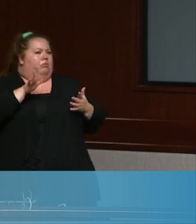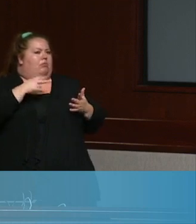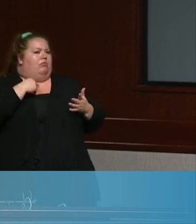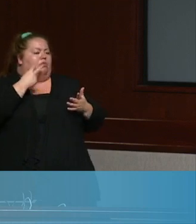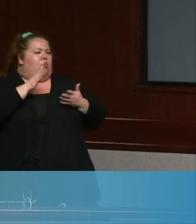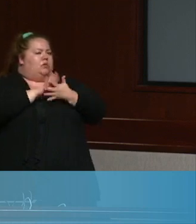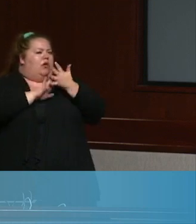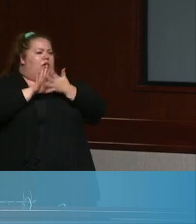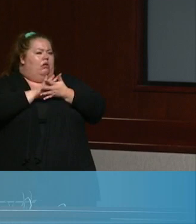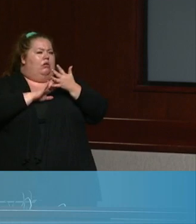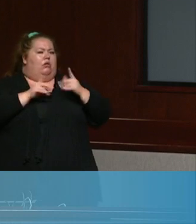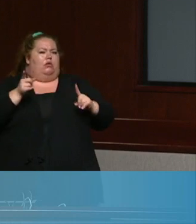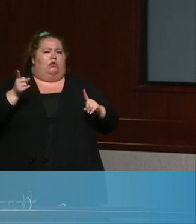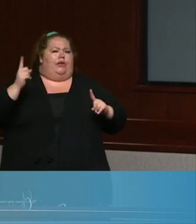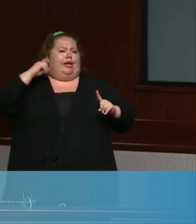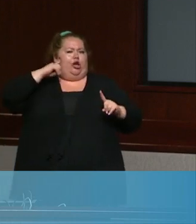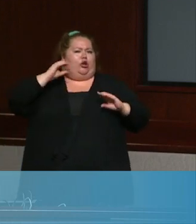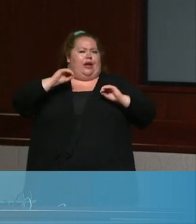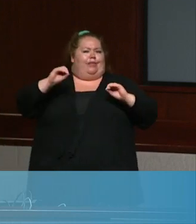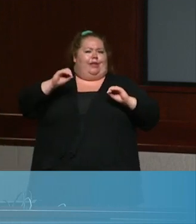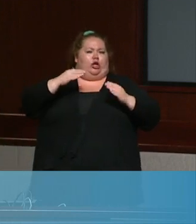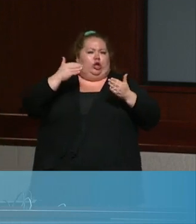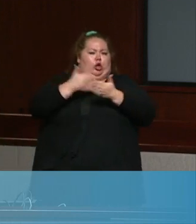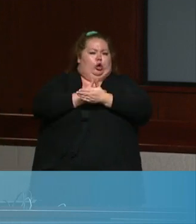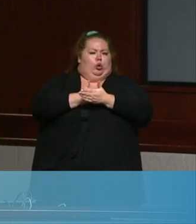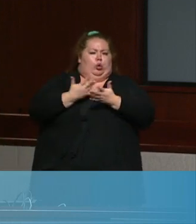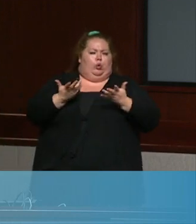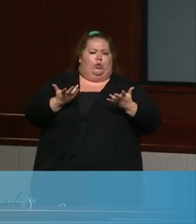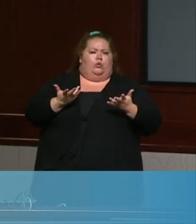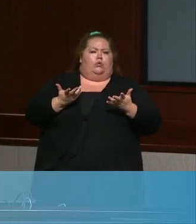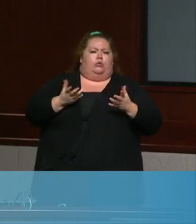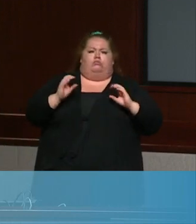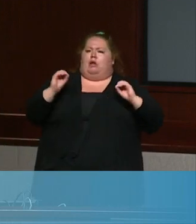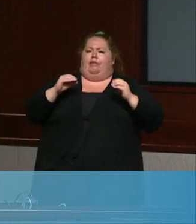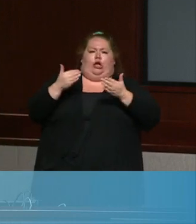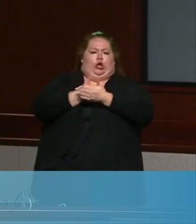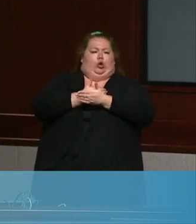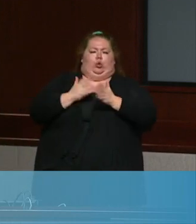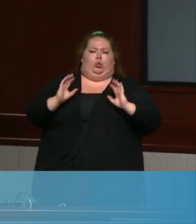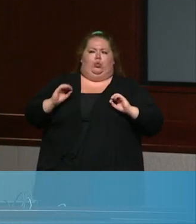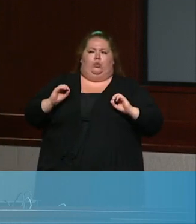I'm hearing that there's nothing new. I'm not sure if that answers your question.